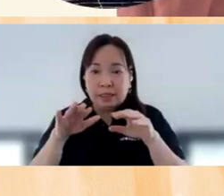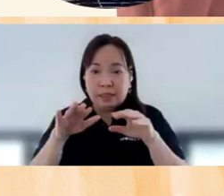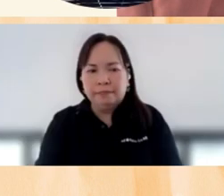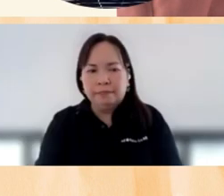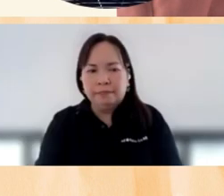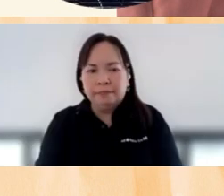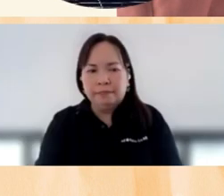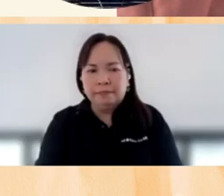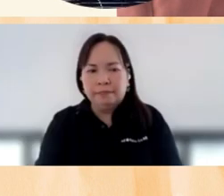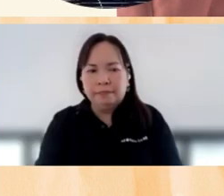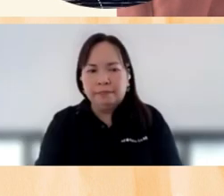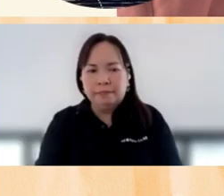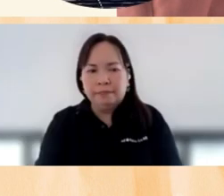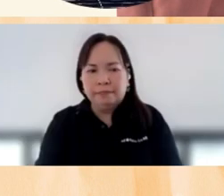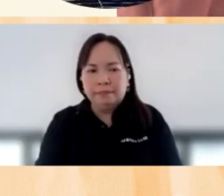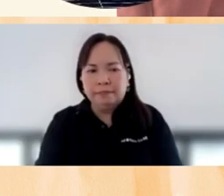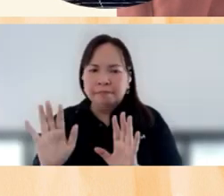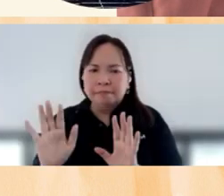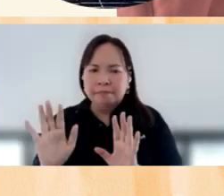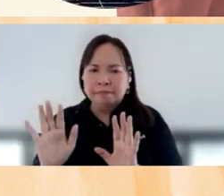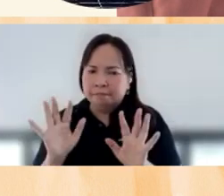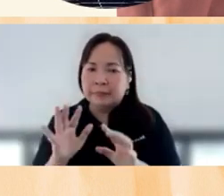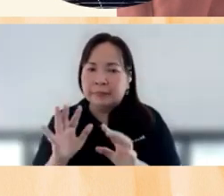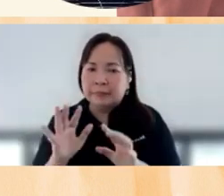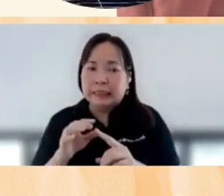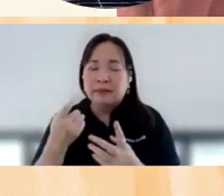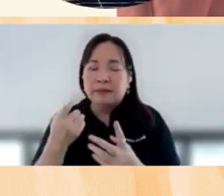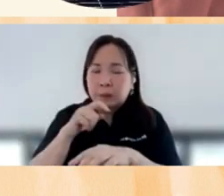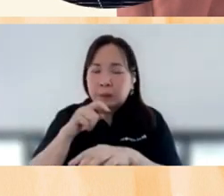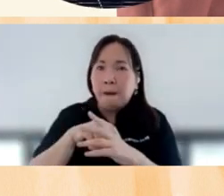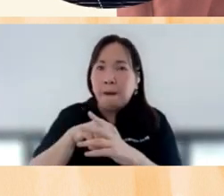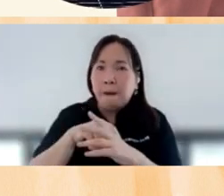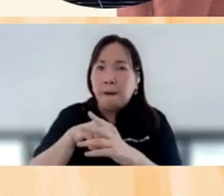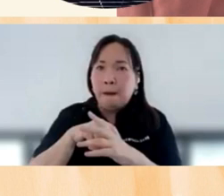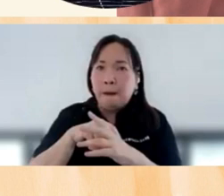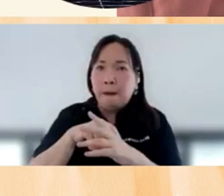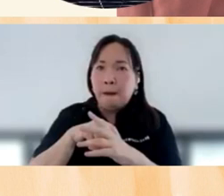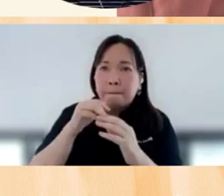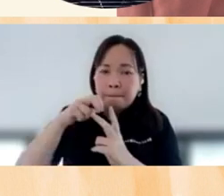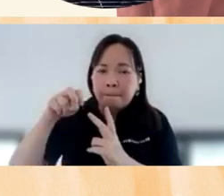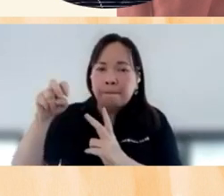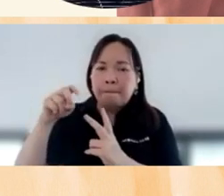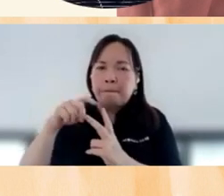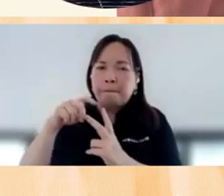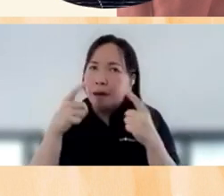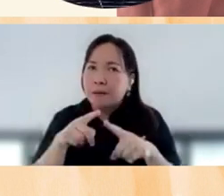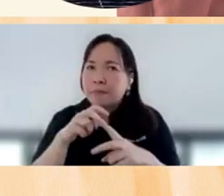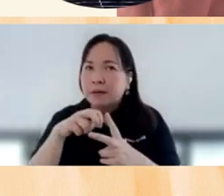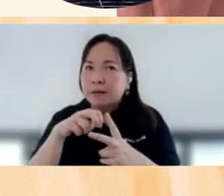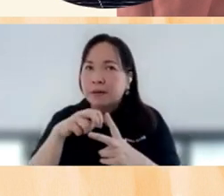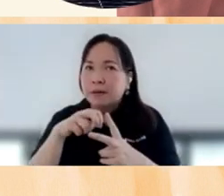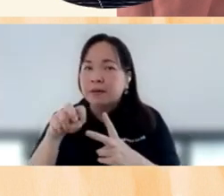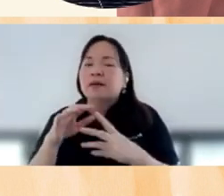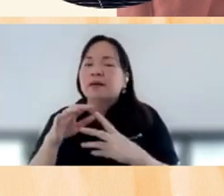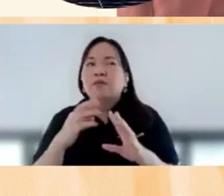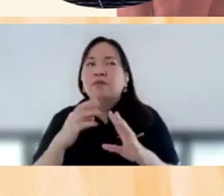during transition using calm voice with a relaxed face and body to let their child know